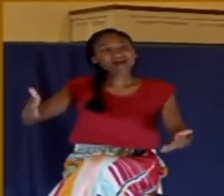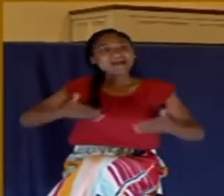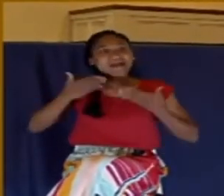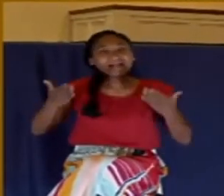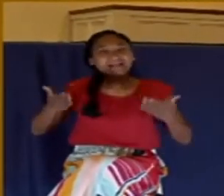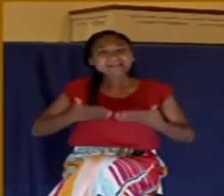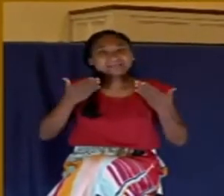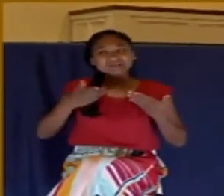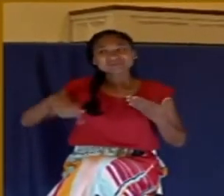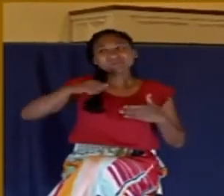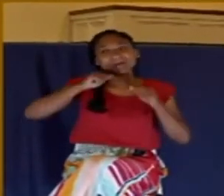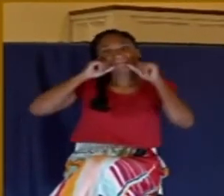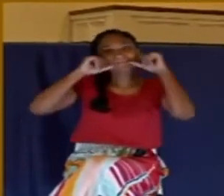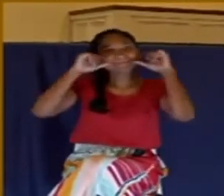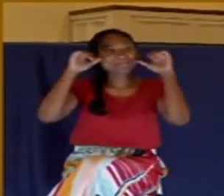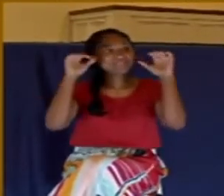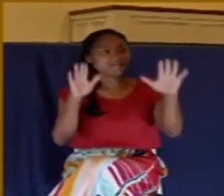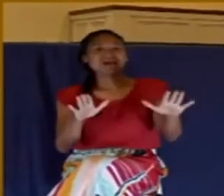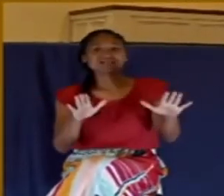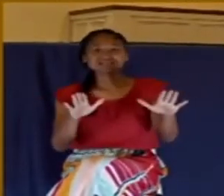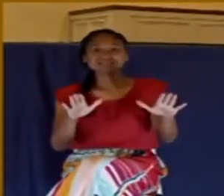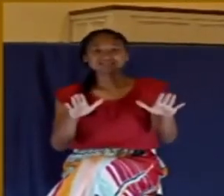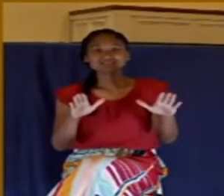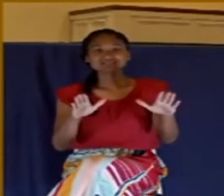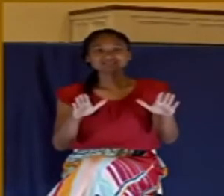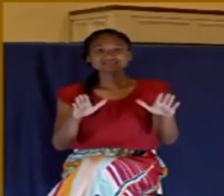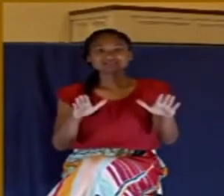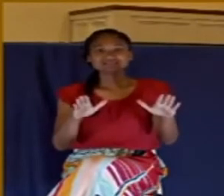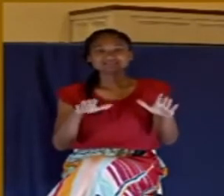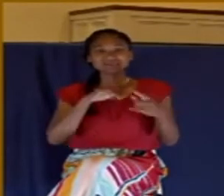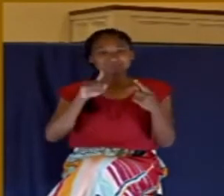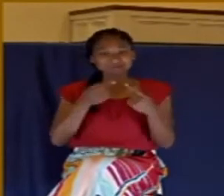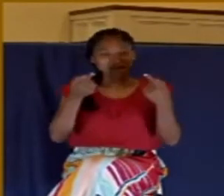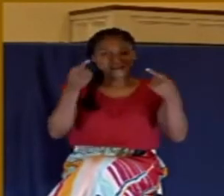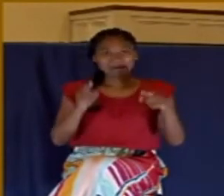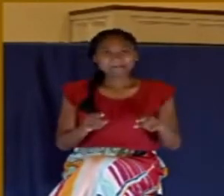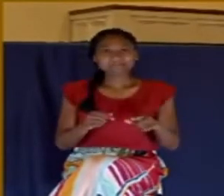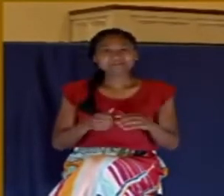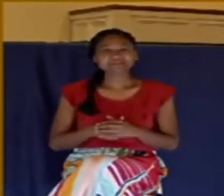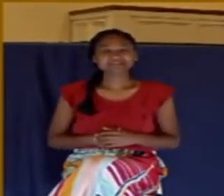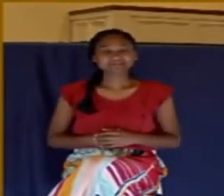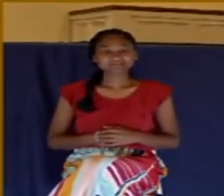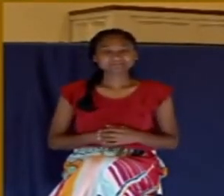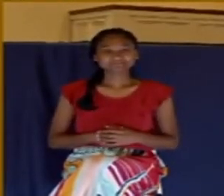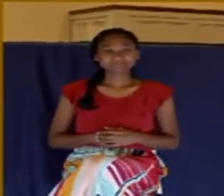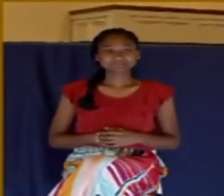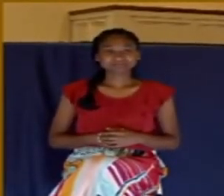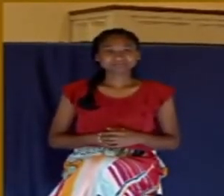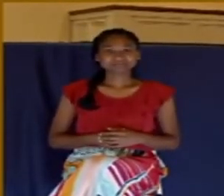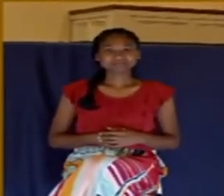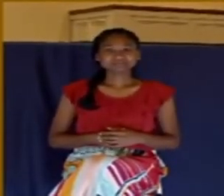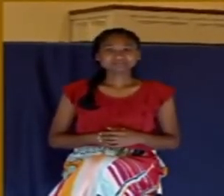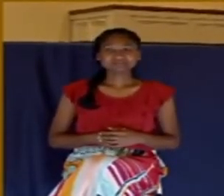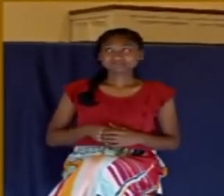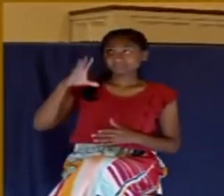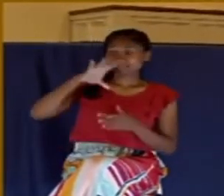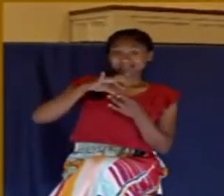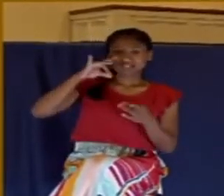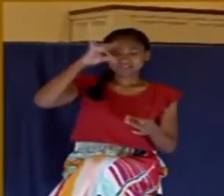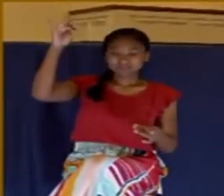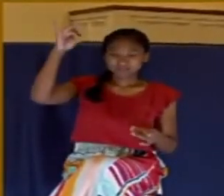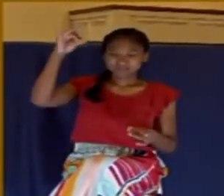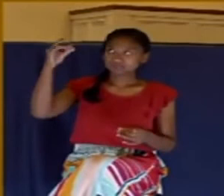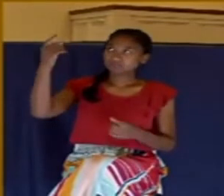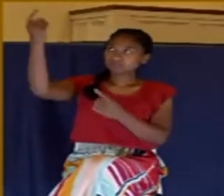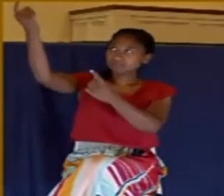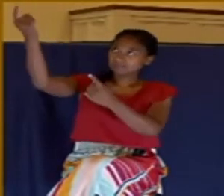or blessed are you when that happens. Because this Spirit comes to rest